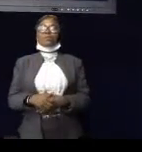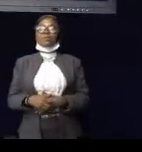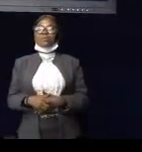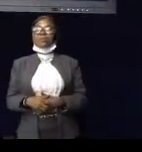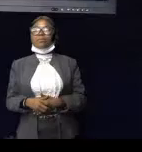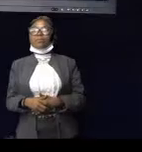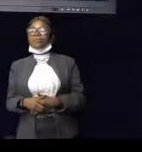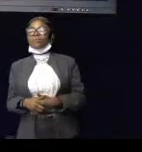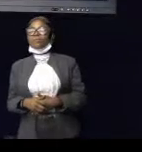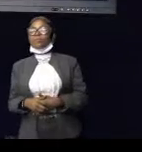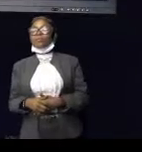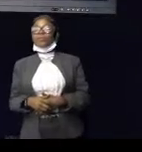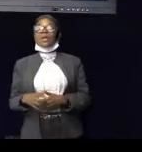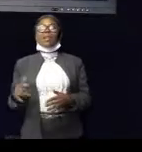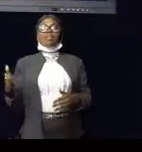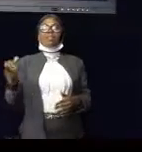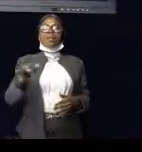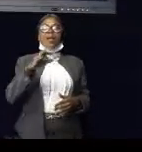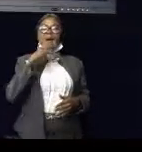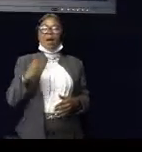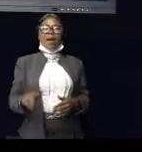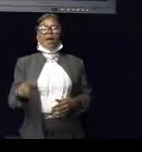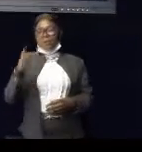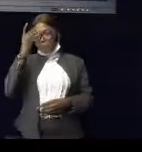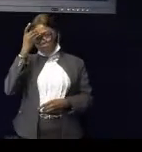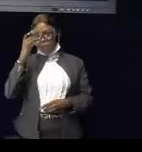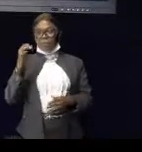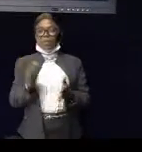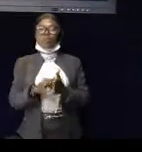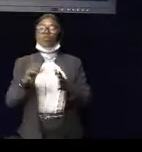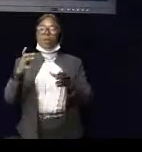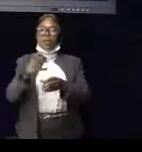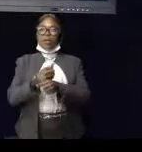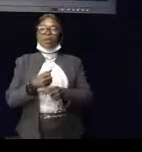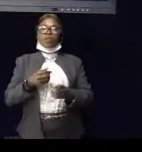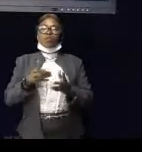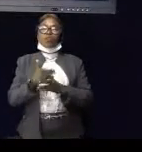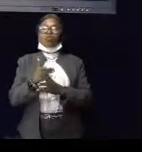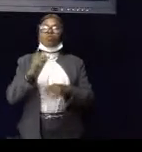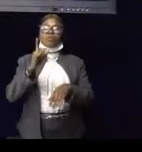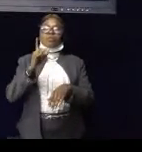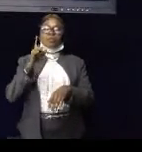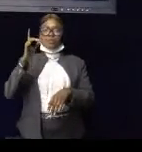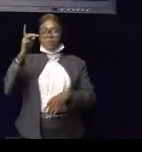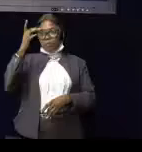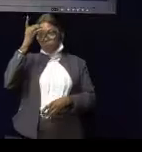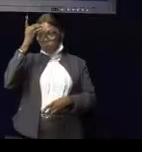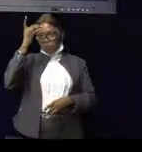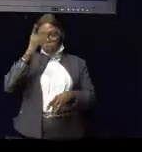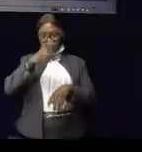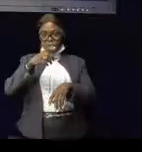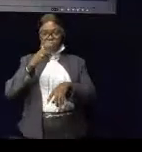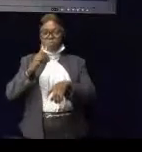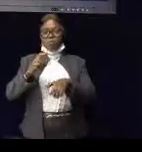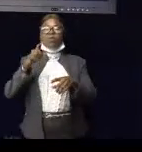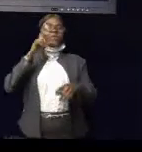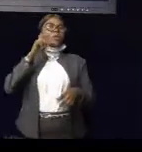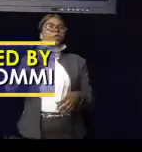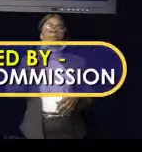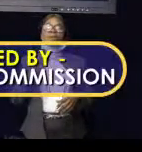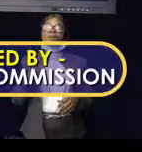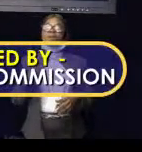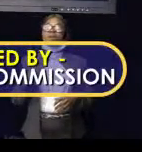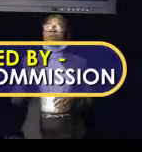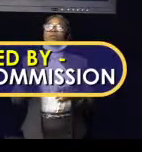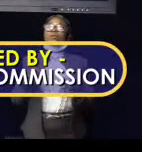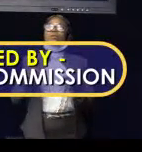sexual intercourse. They are diseases that can be contracted through sexual intercourse. Common examples: